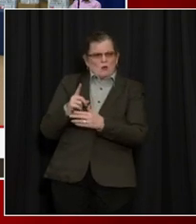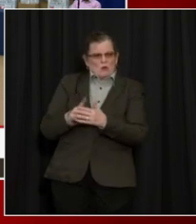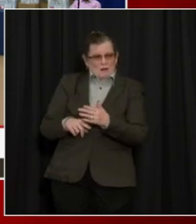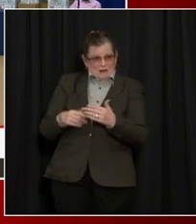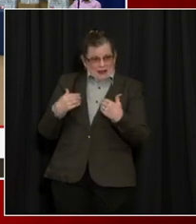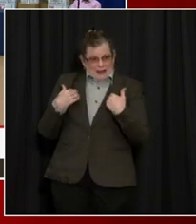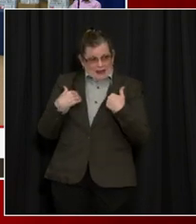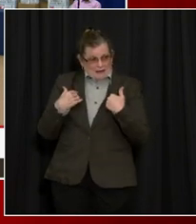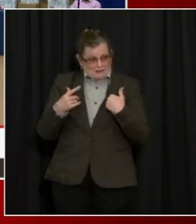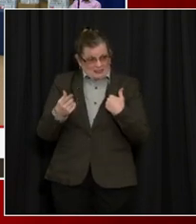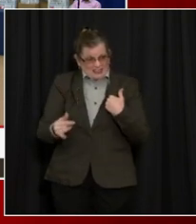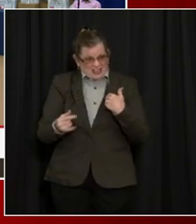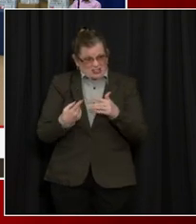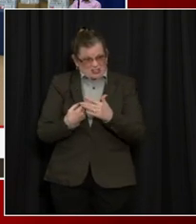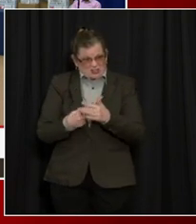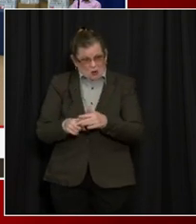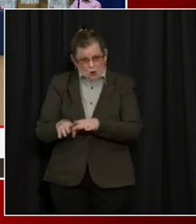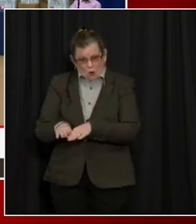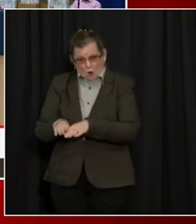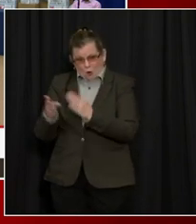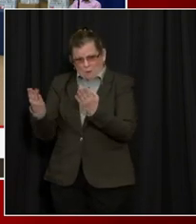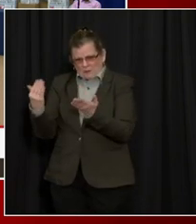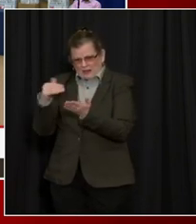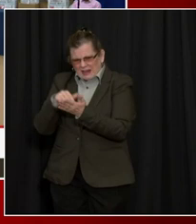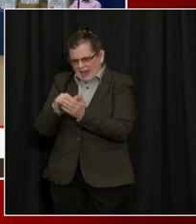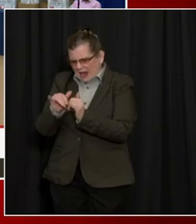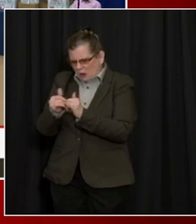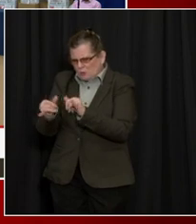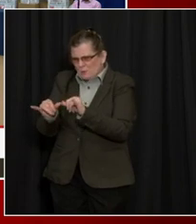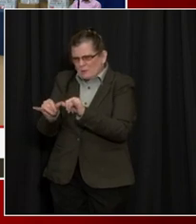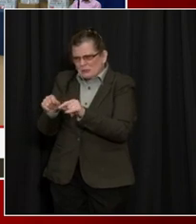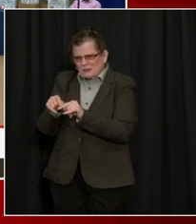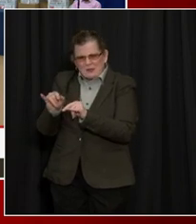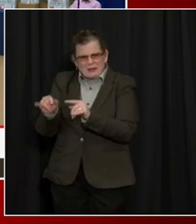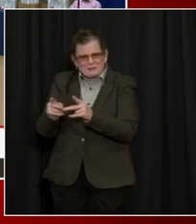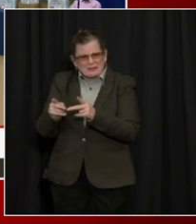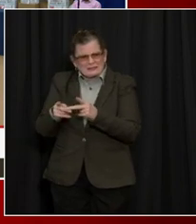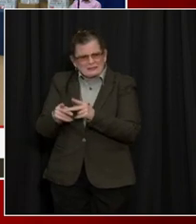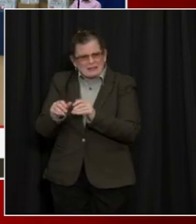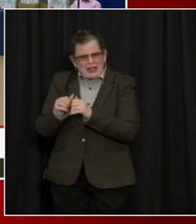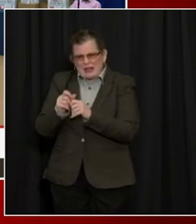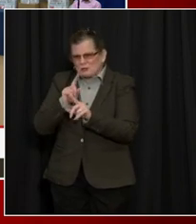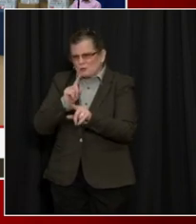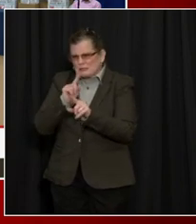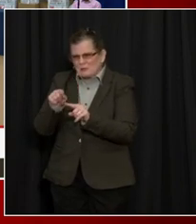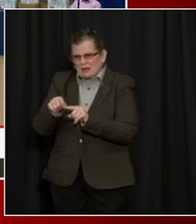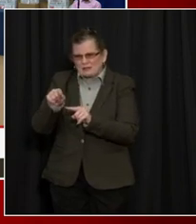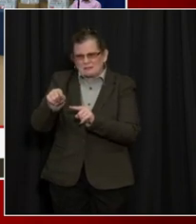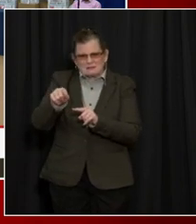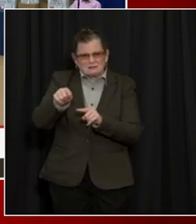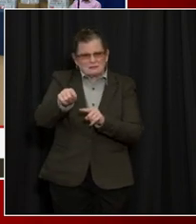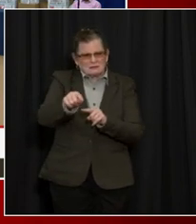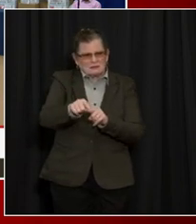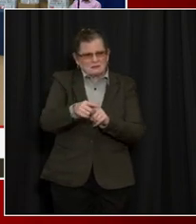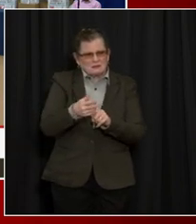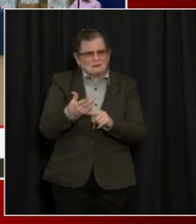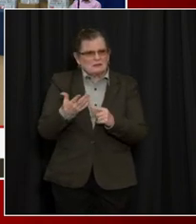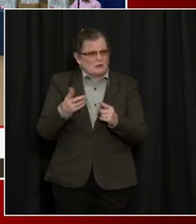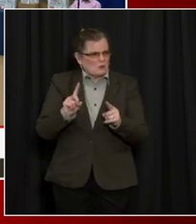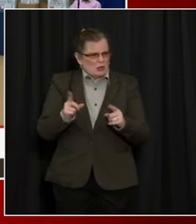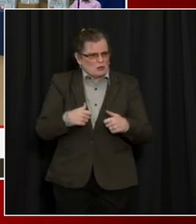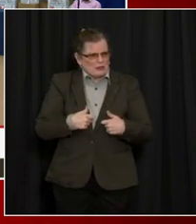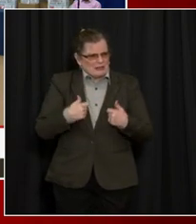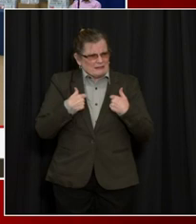are being met. You know, what could you say to residents who are concerned that, you know, they don't understand the numbers, they're